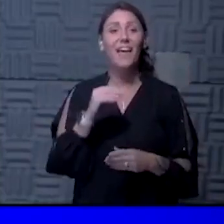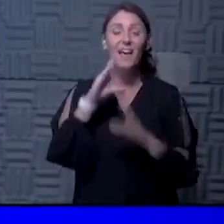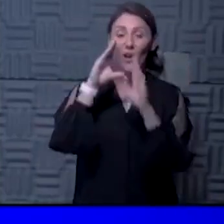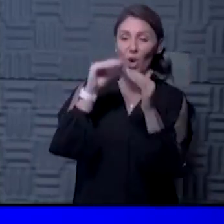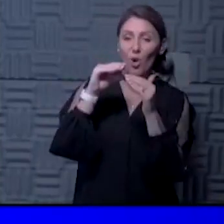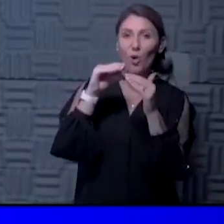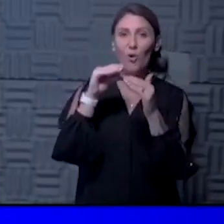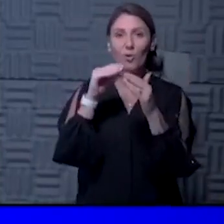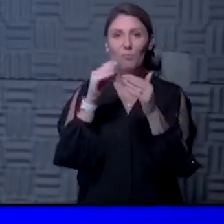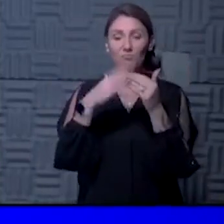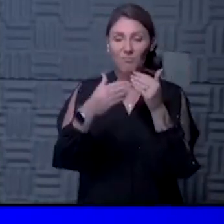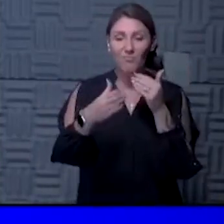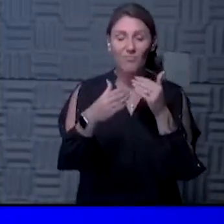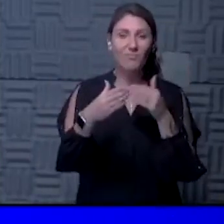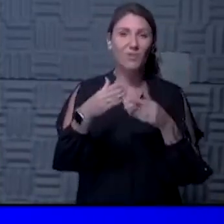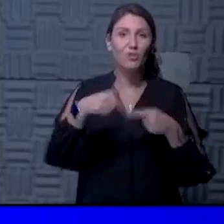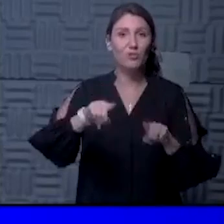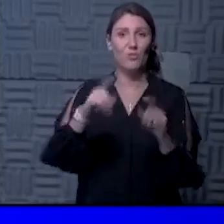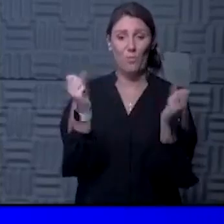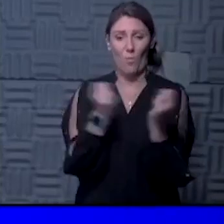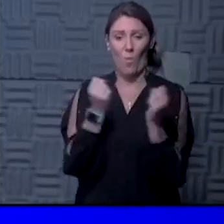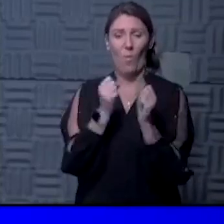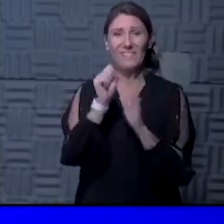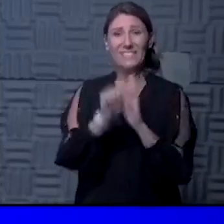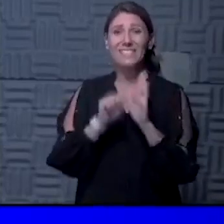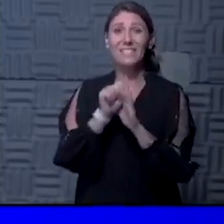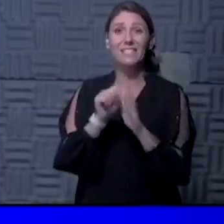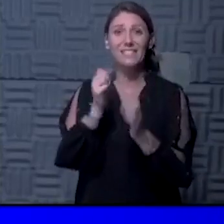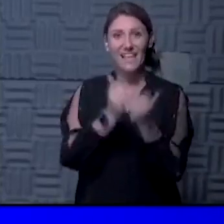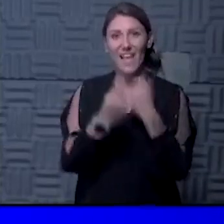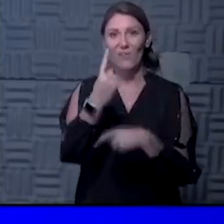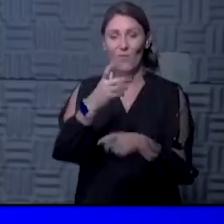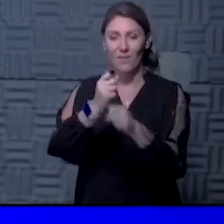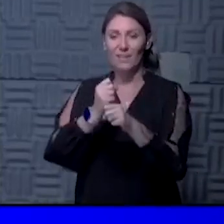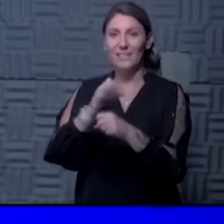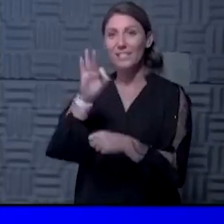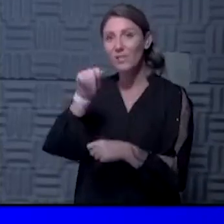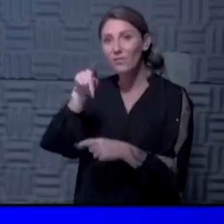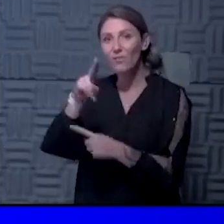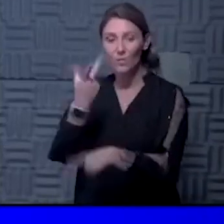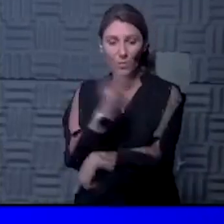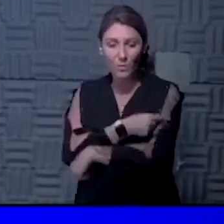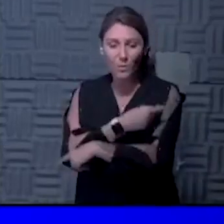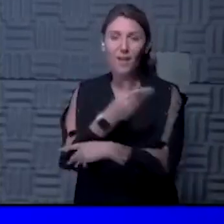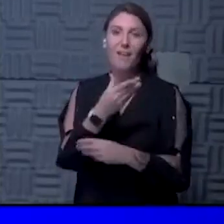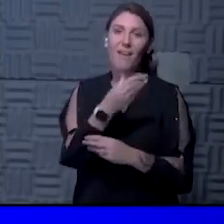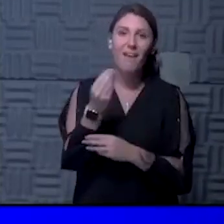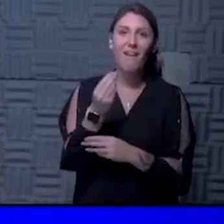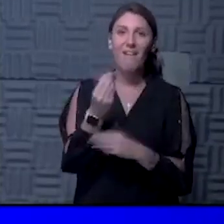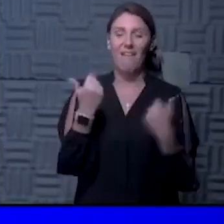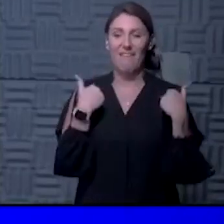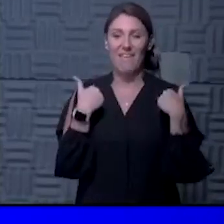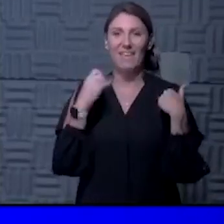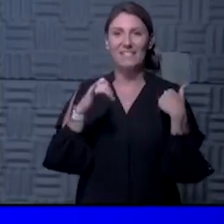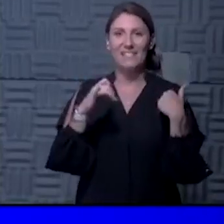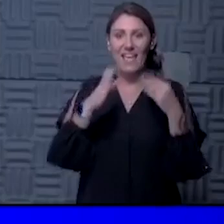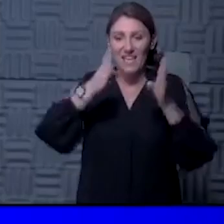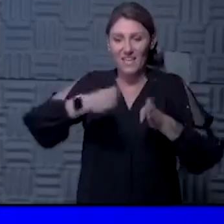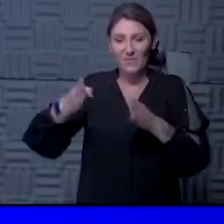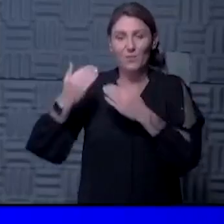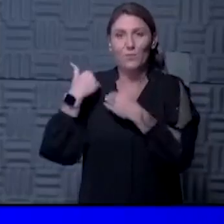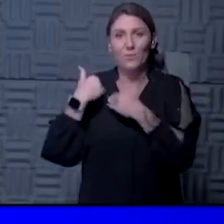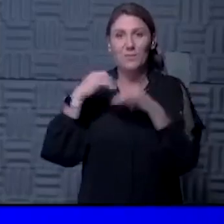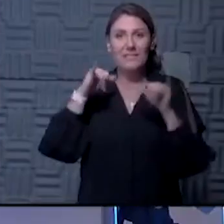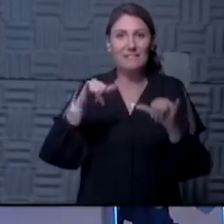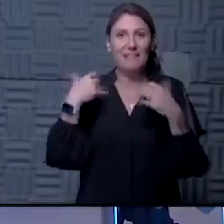moving forward into the colder season that everybody gets their influenza vaccine and otherwise has that individual responsibility to